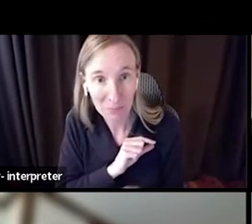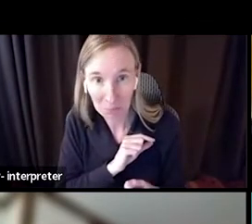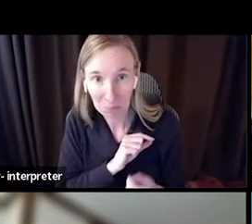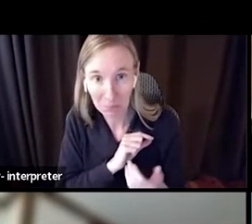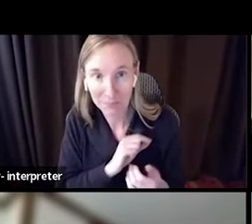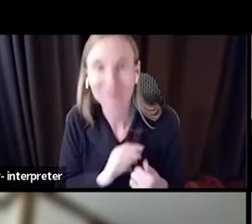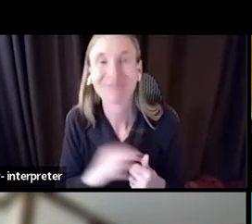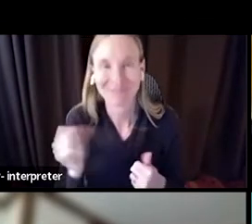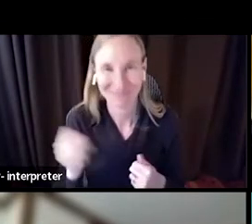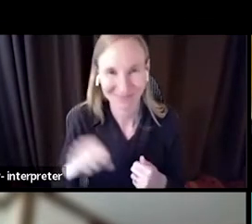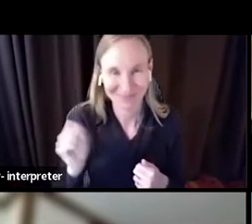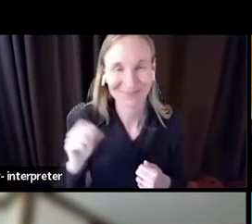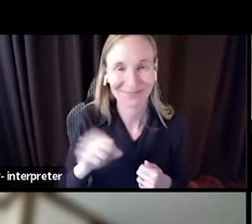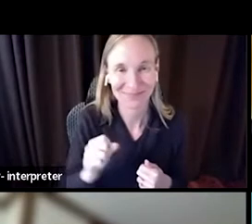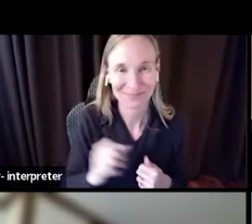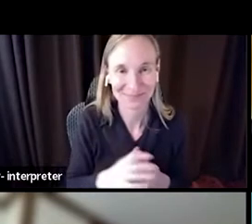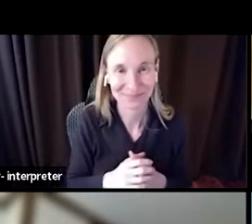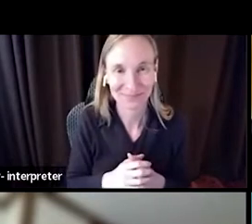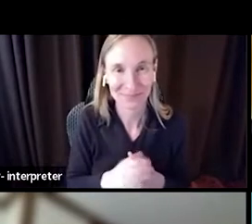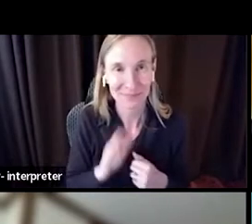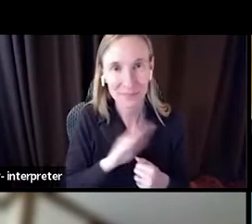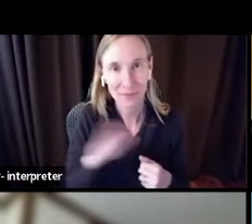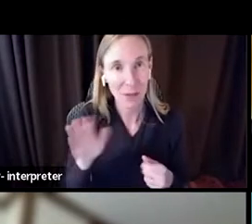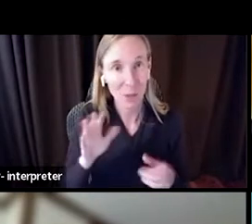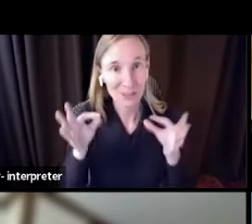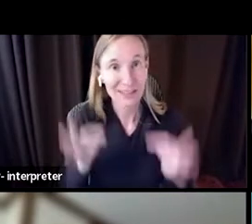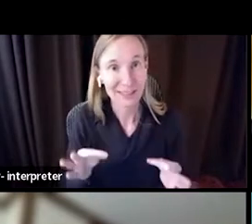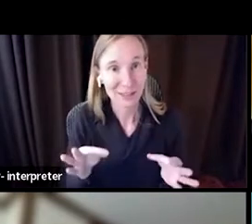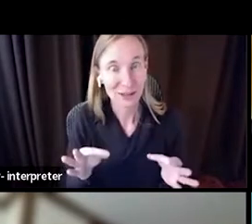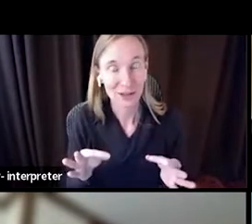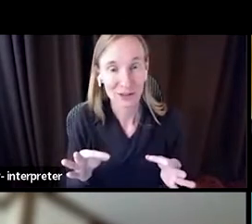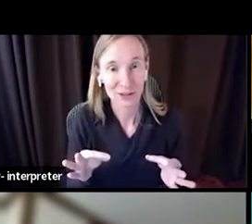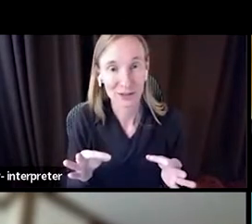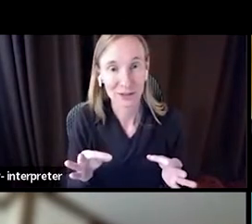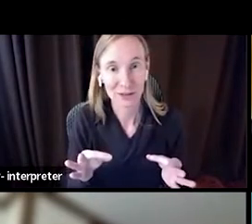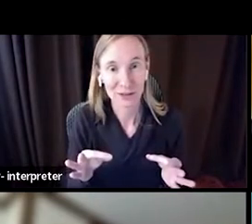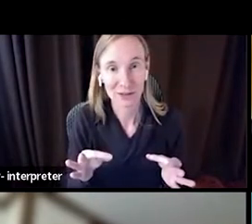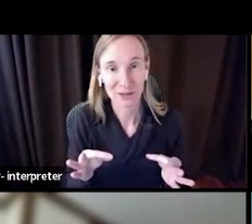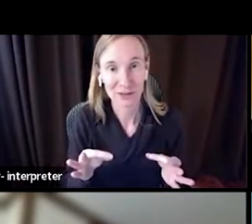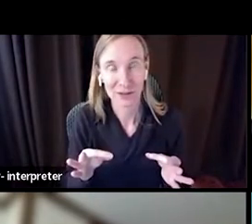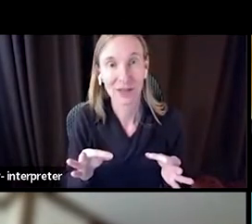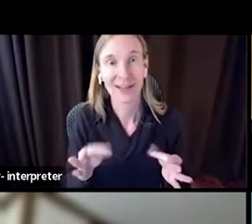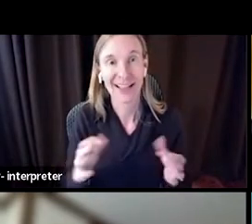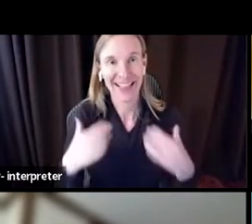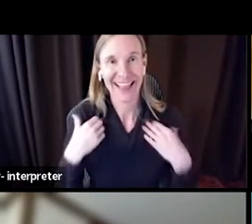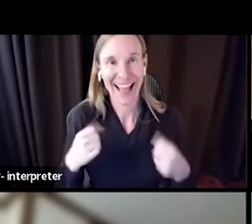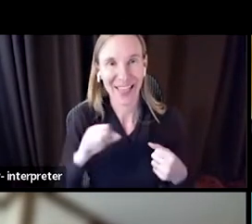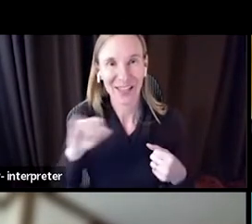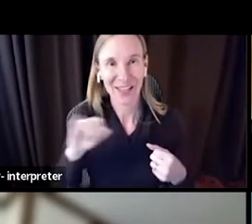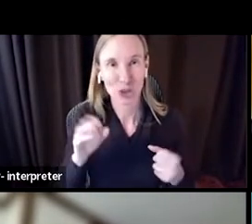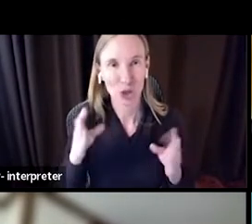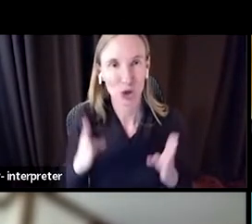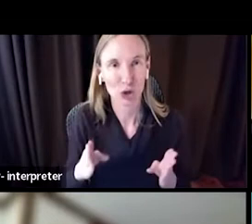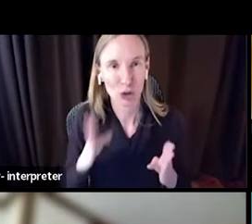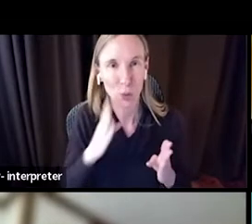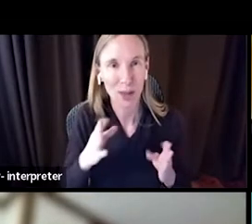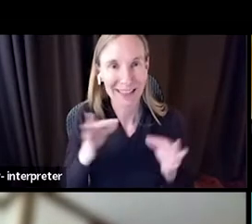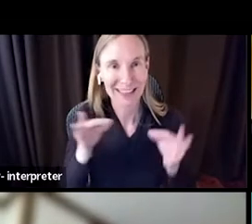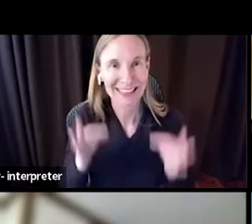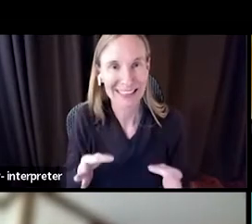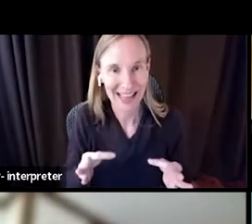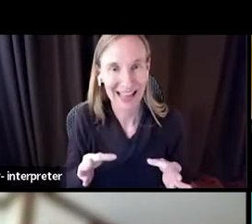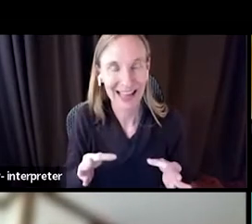Yeah, so those decisions will ultimately be up to the health insurers to decide. And again, using that term